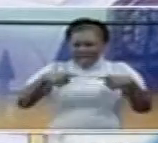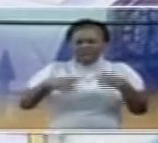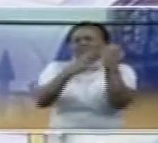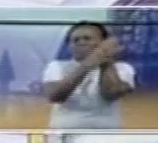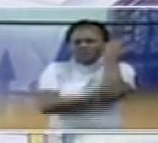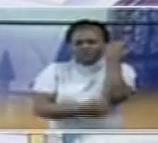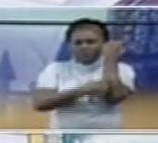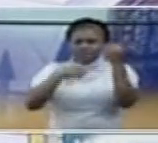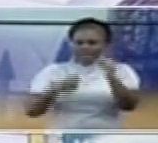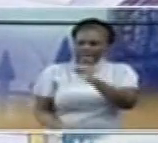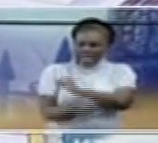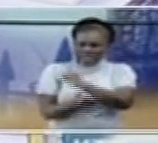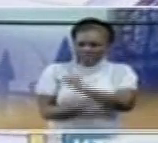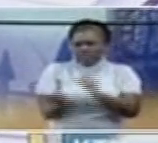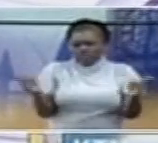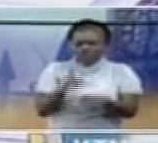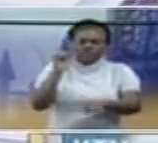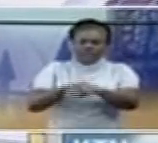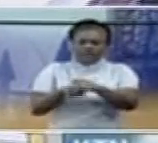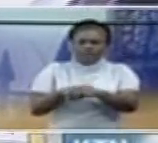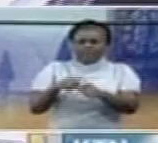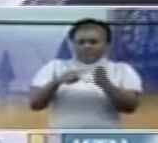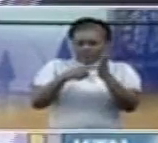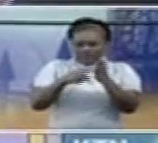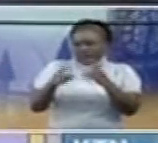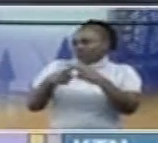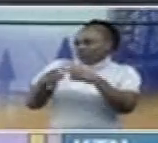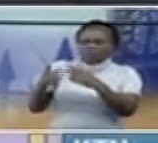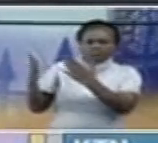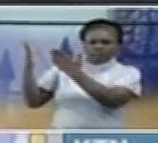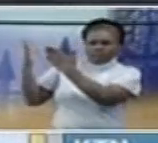poverty, and I'll explain that in just a second. Mm-hmm. So let's begin our Super Bowl